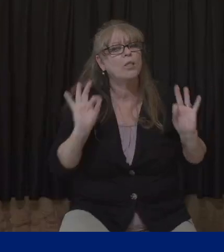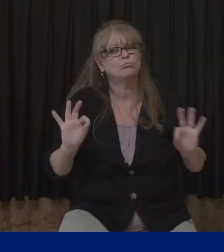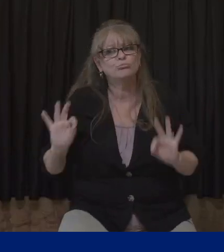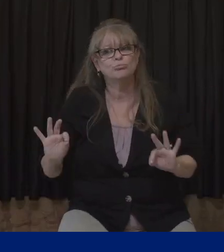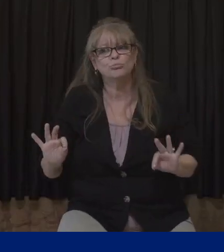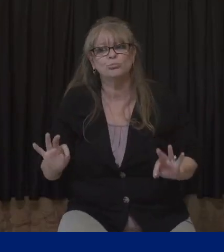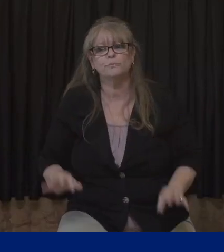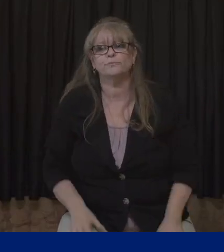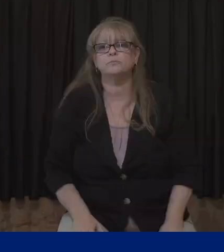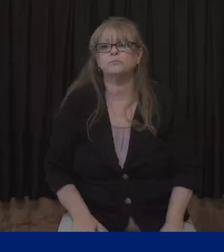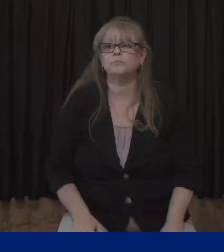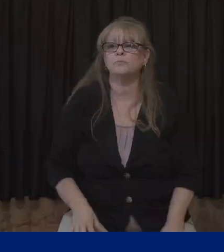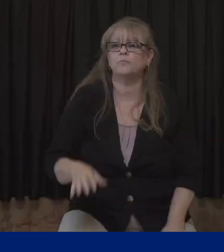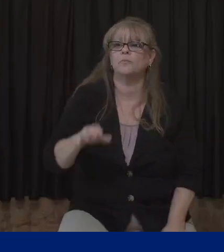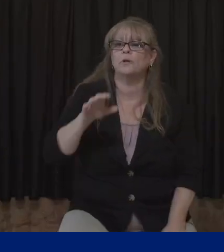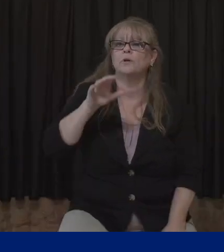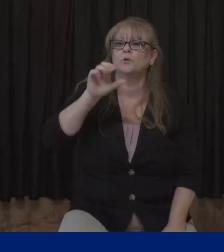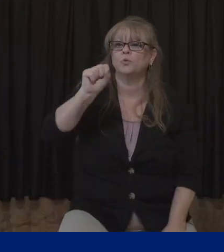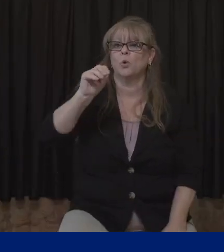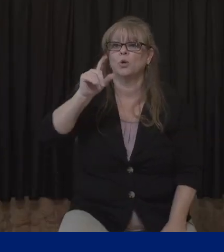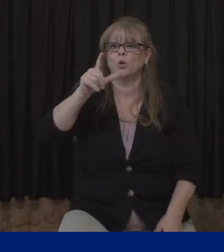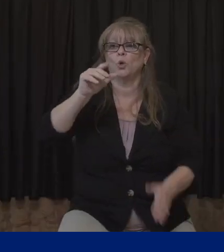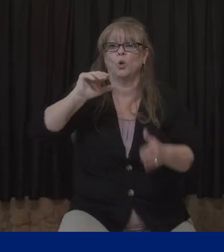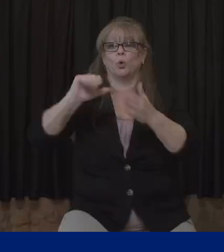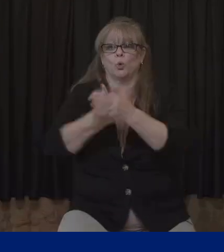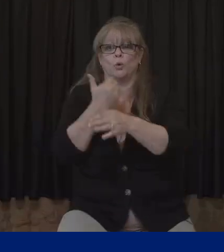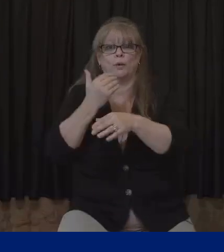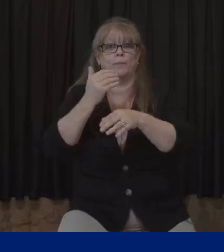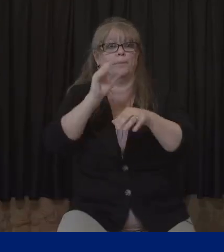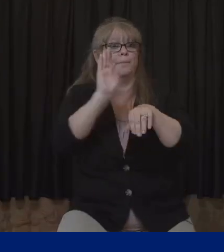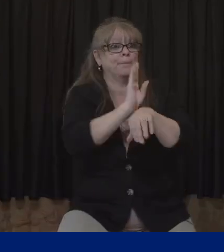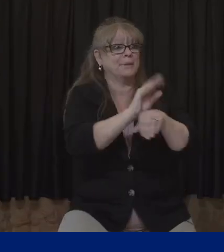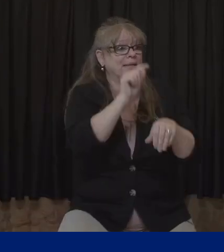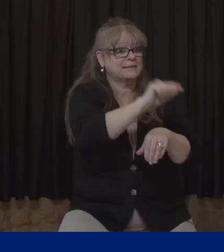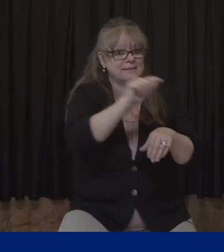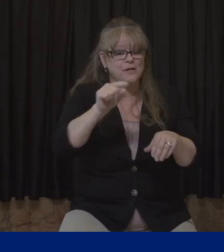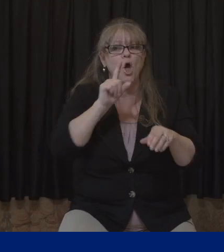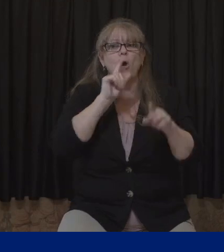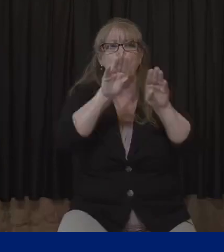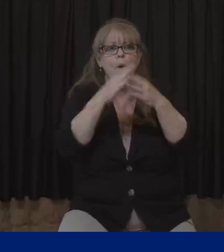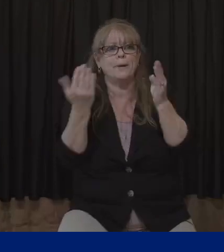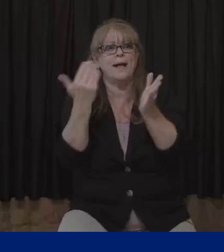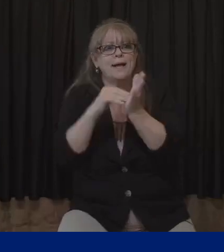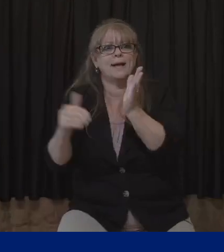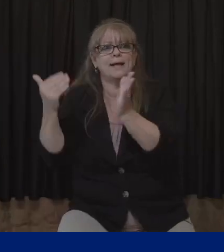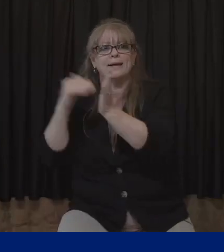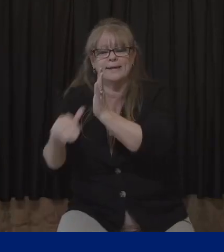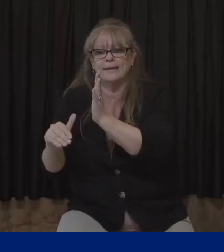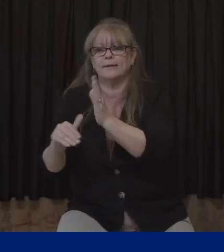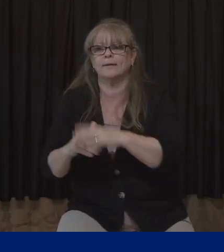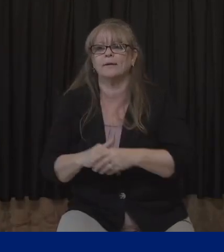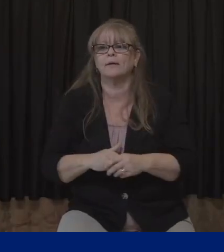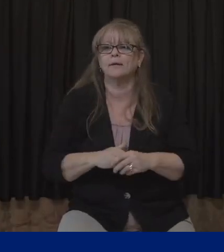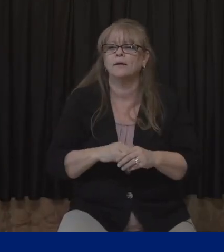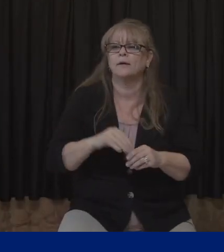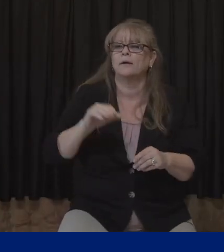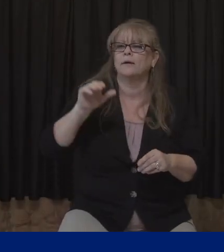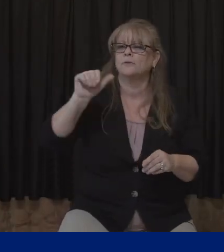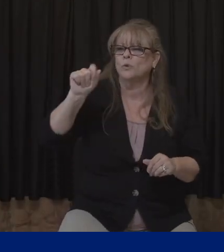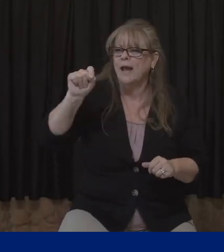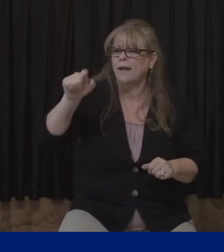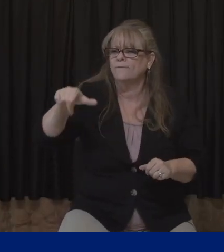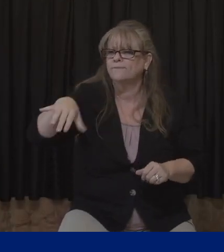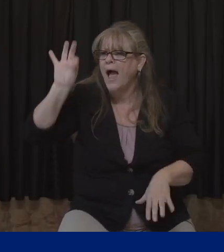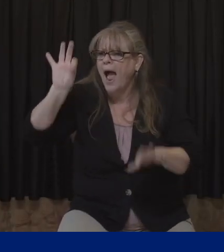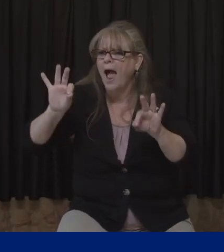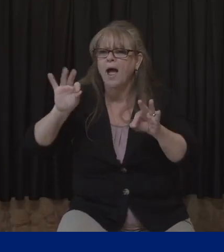to consumers. And that's why they have several days to do that. Those guidelines are all up on the website. We need to work together